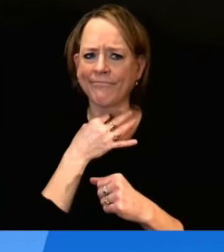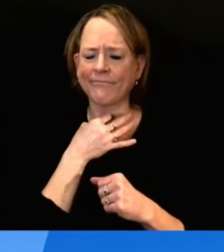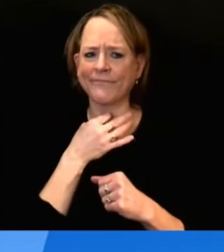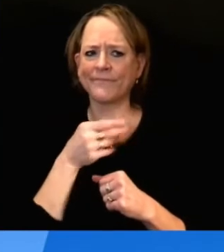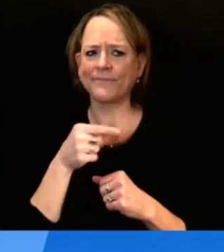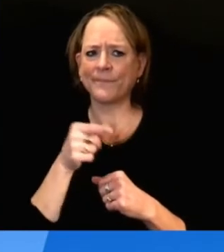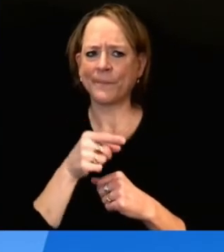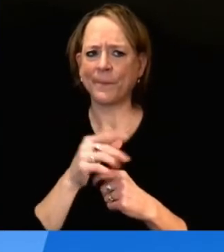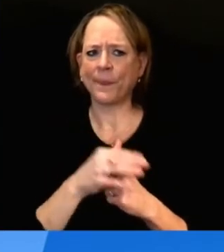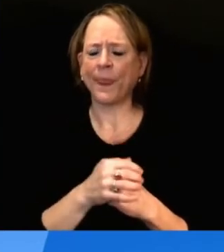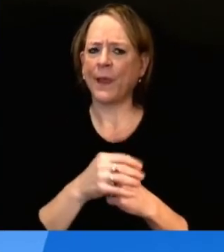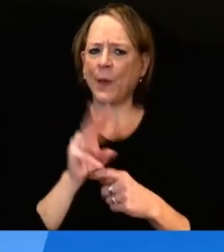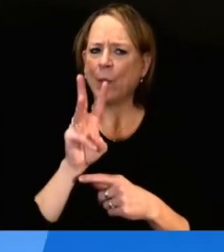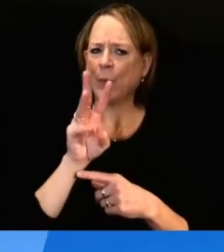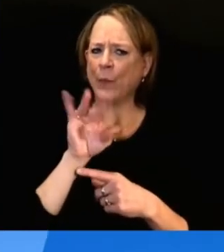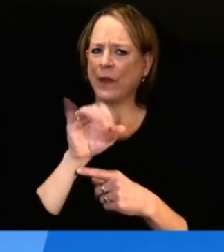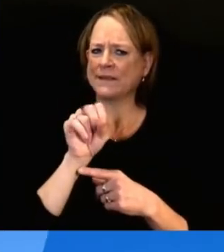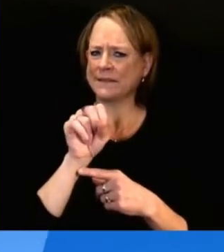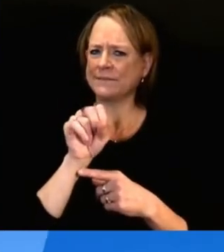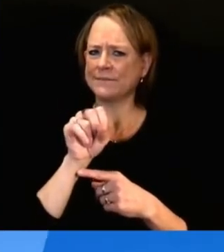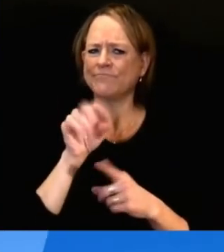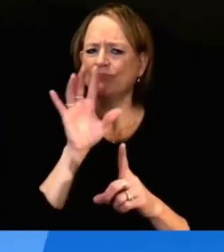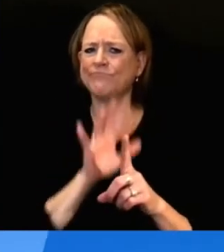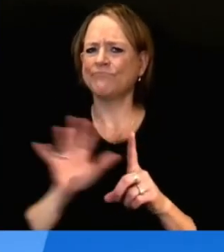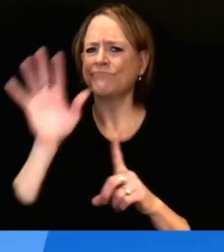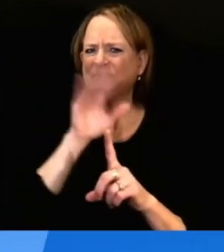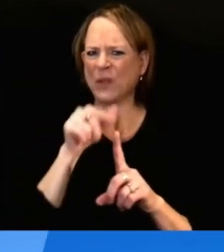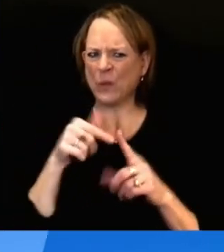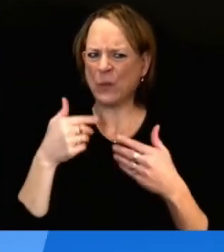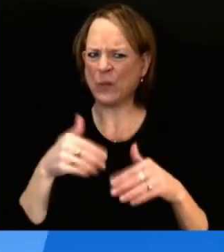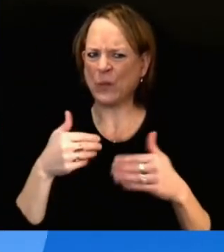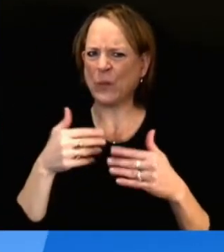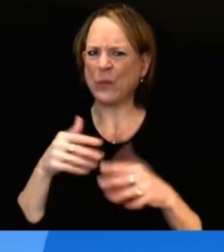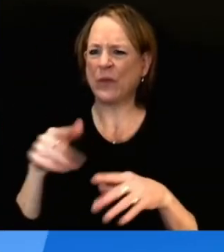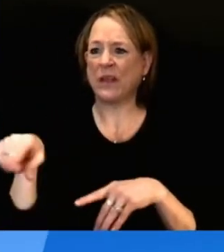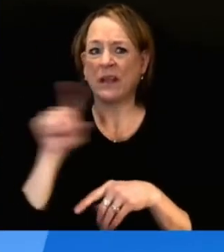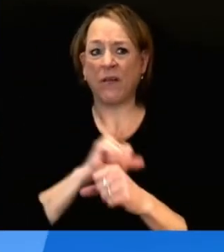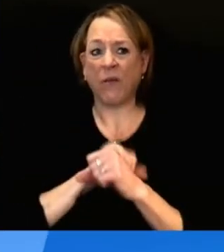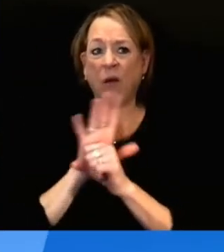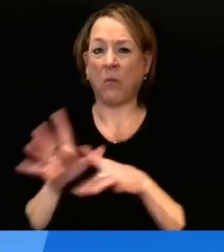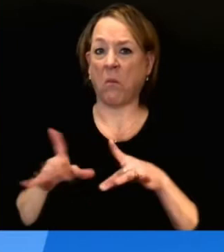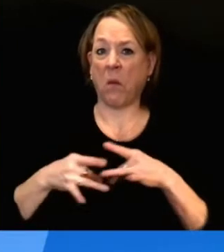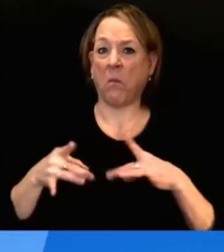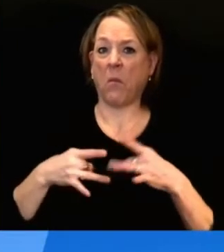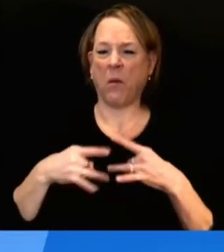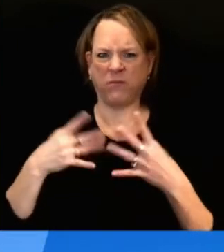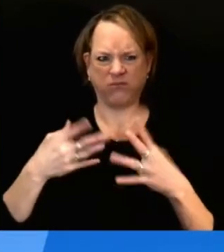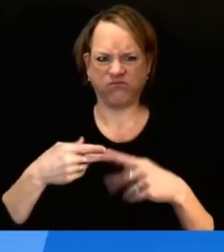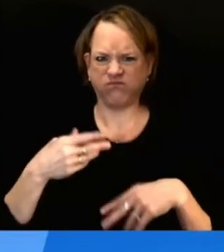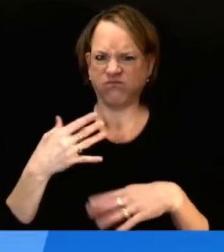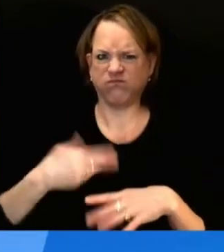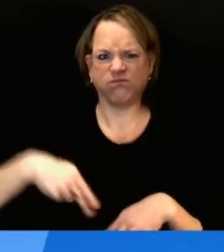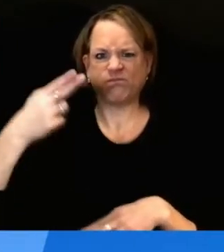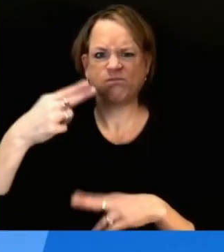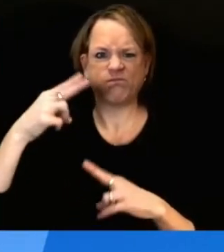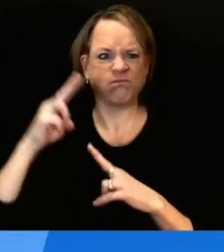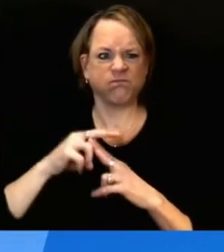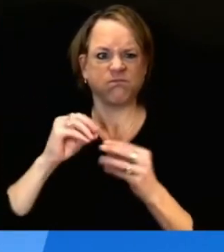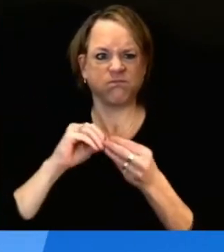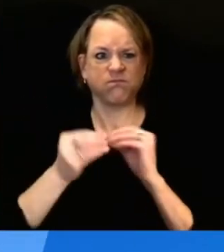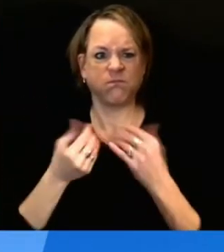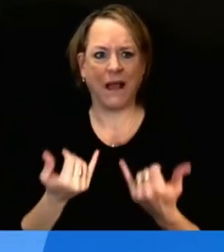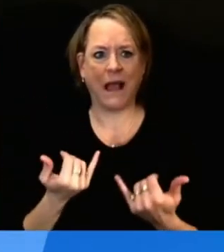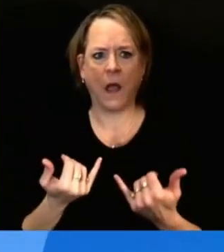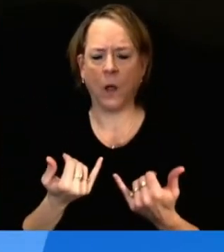also a very high positivity rate. To what degree are the records undercounts of how widespread the illness is in the state? Thanks.